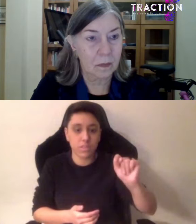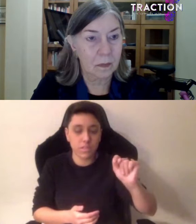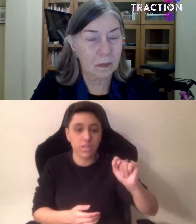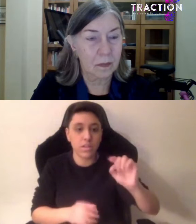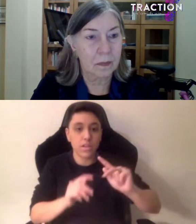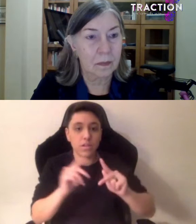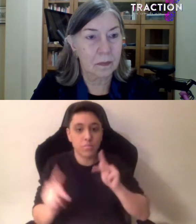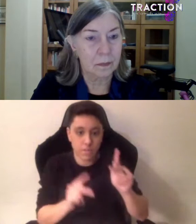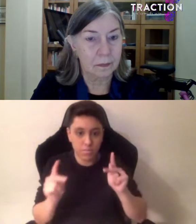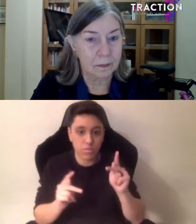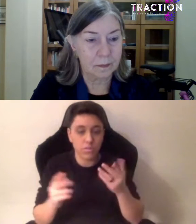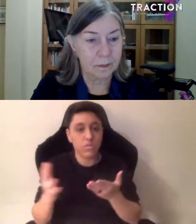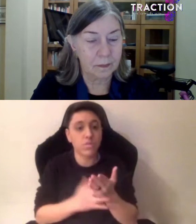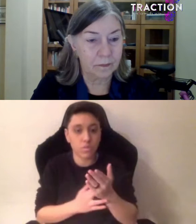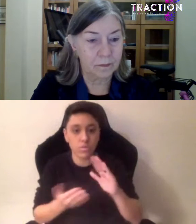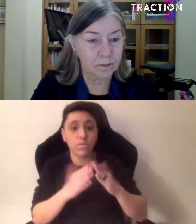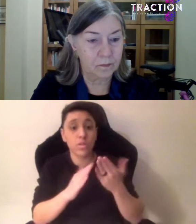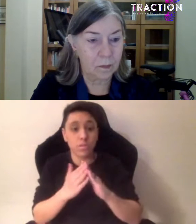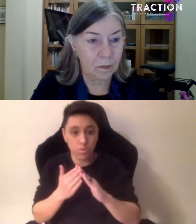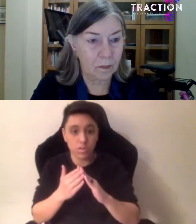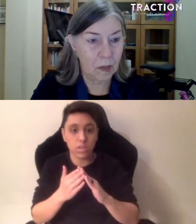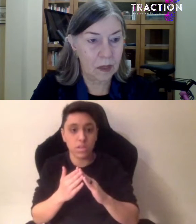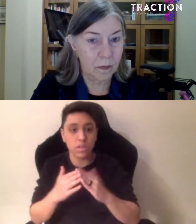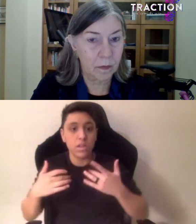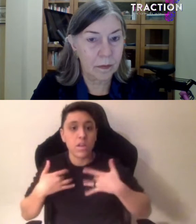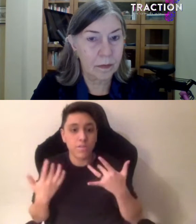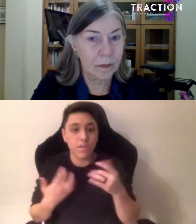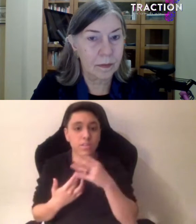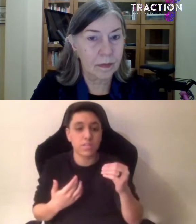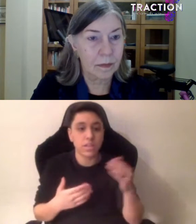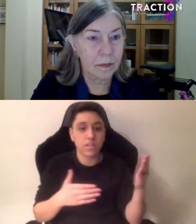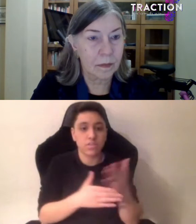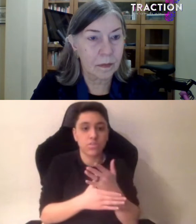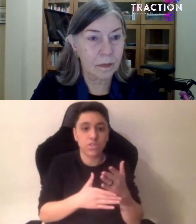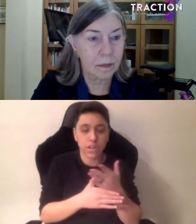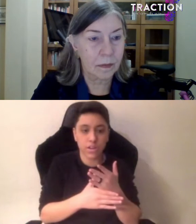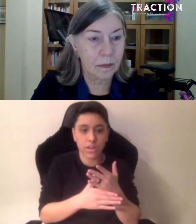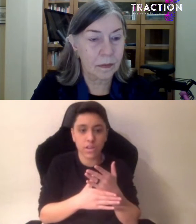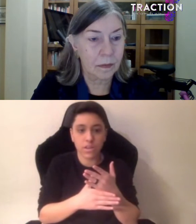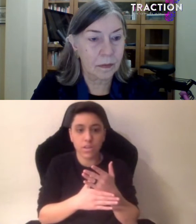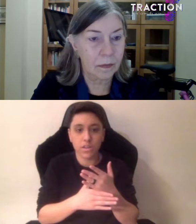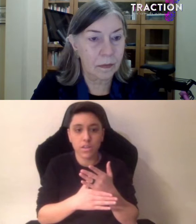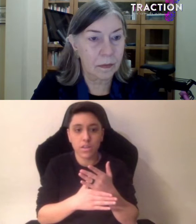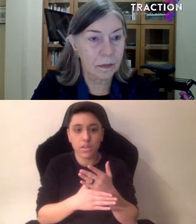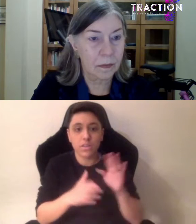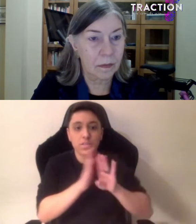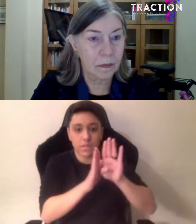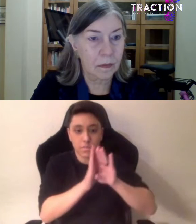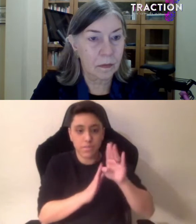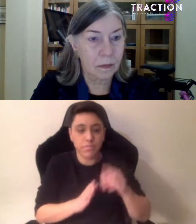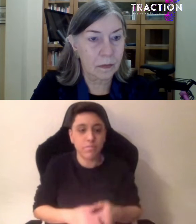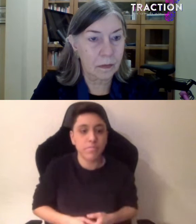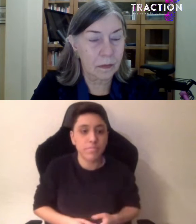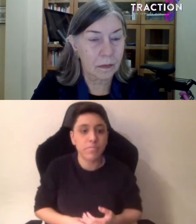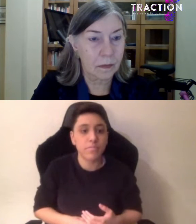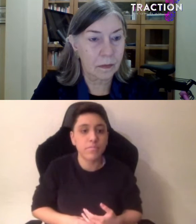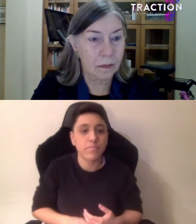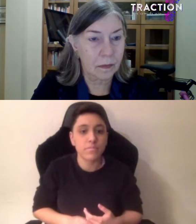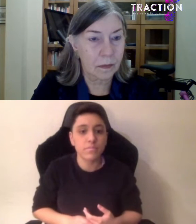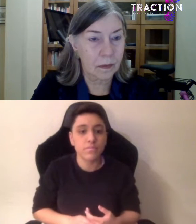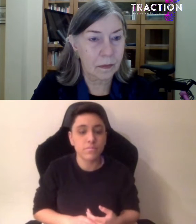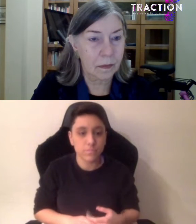shared leadership development. Recognizing that only 4% of employees in the major LGBTQ organizations